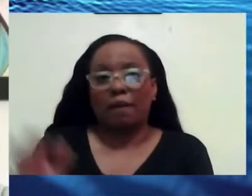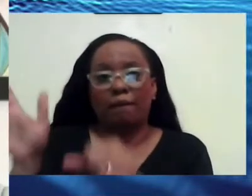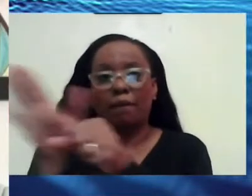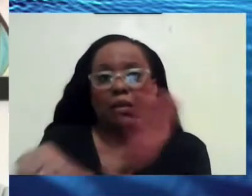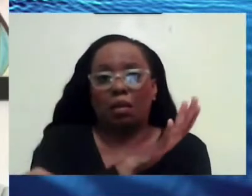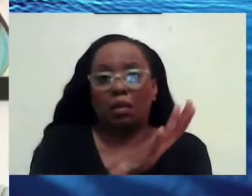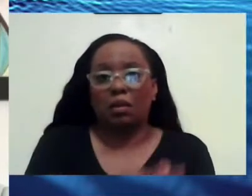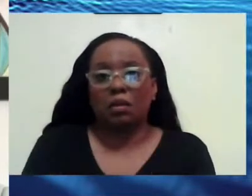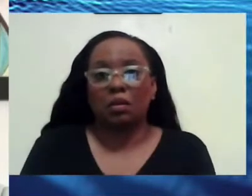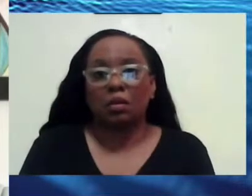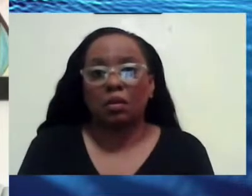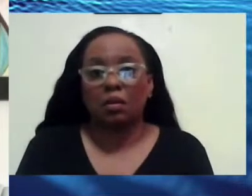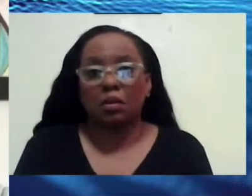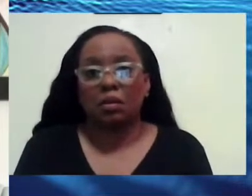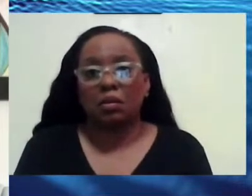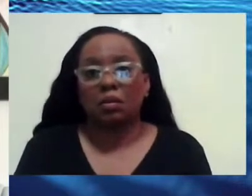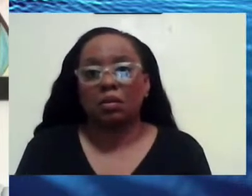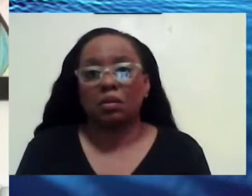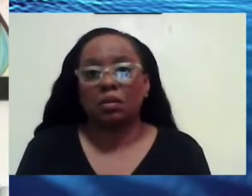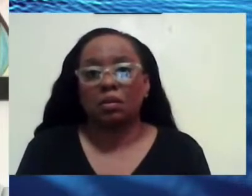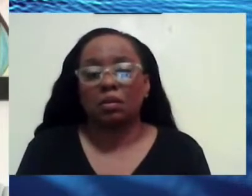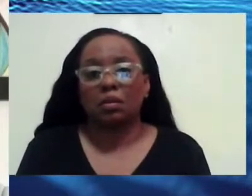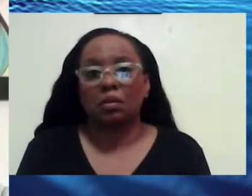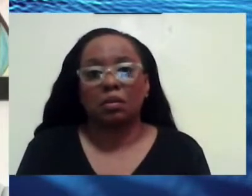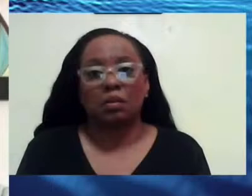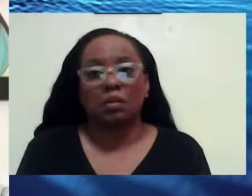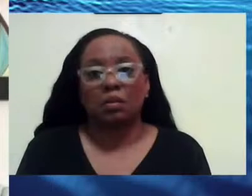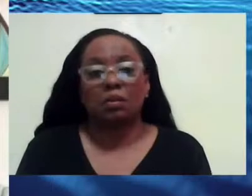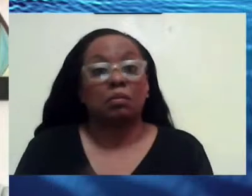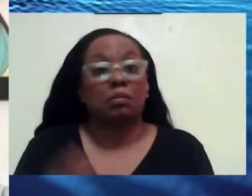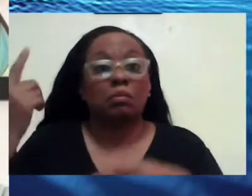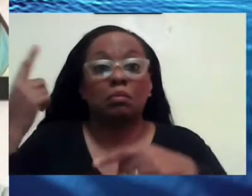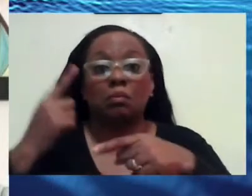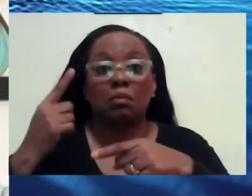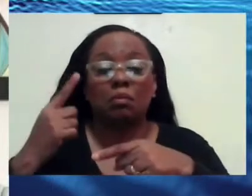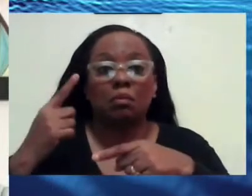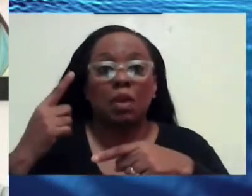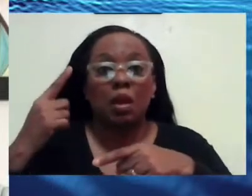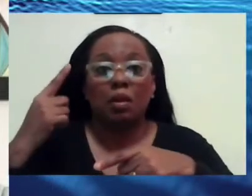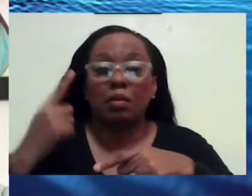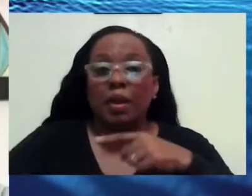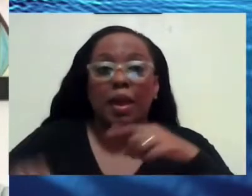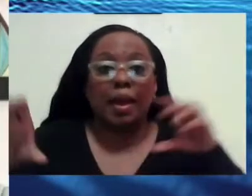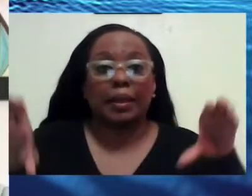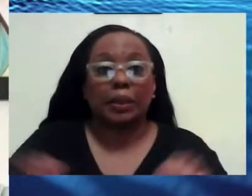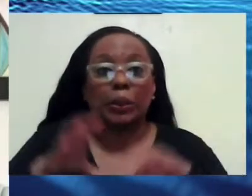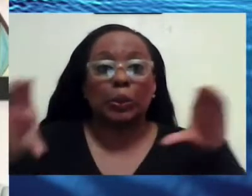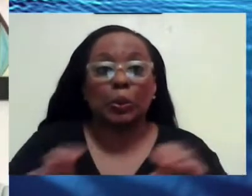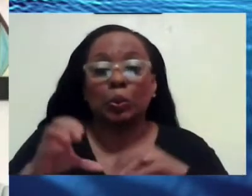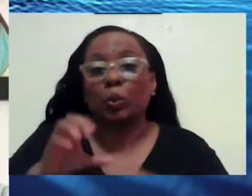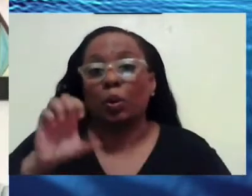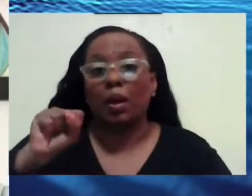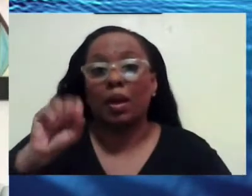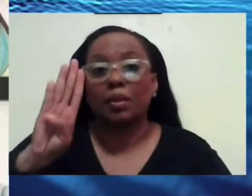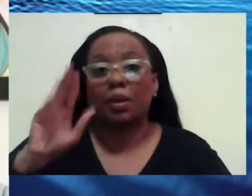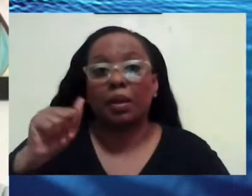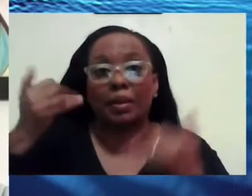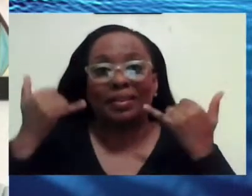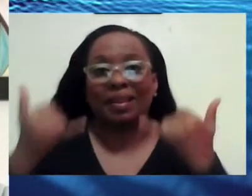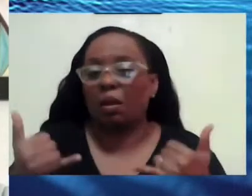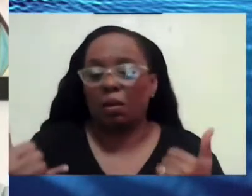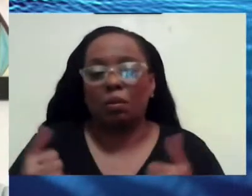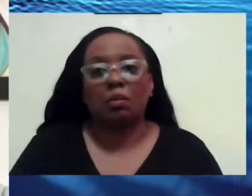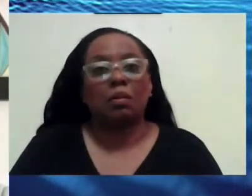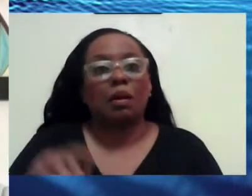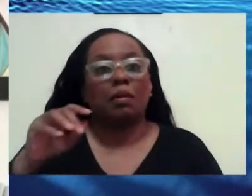of the SVAs or the practicals will be completed or conducted until the cleaning has been done at the respective schools. As I speak